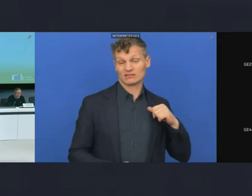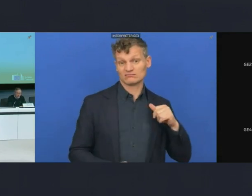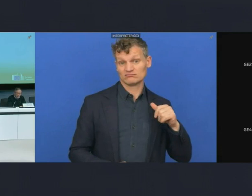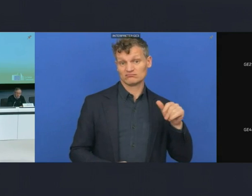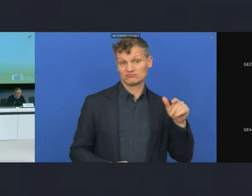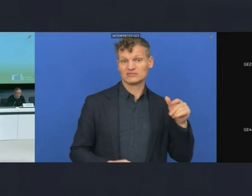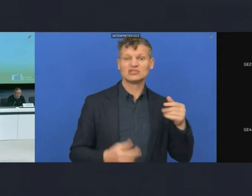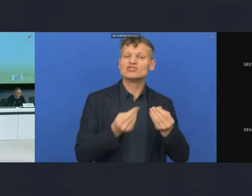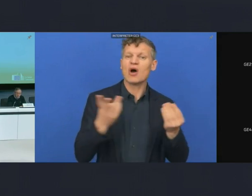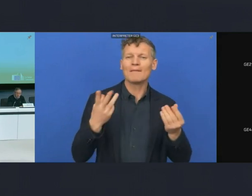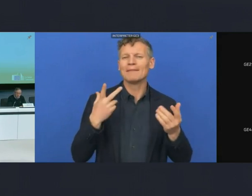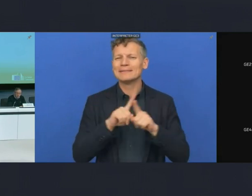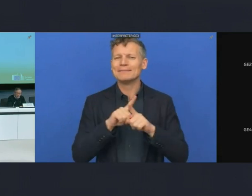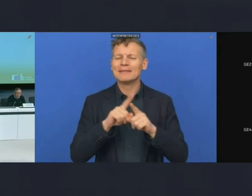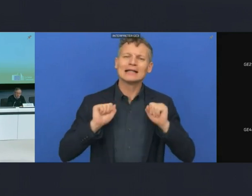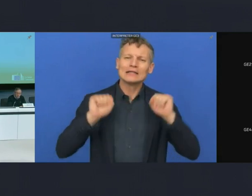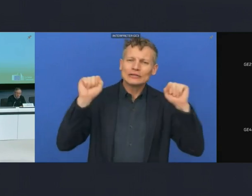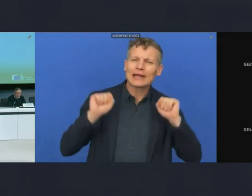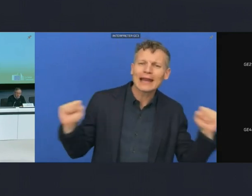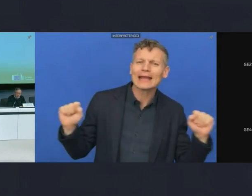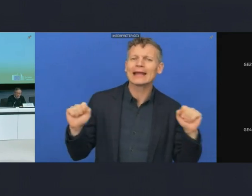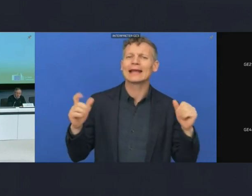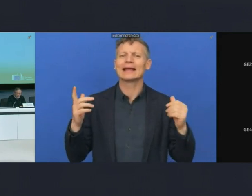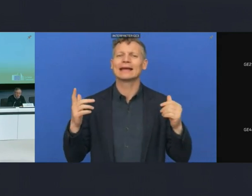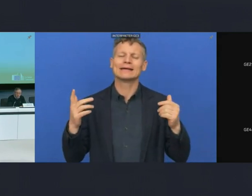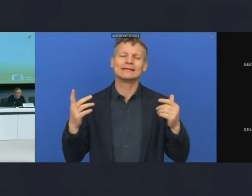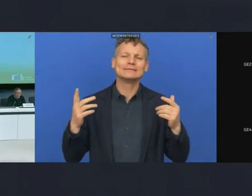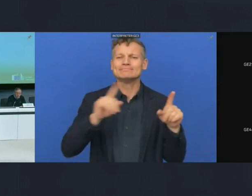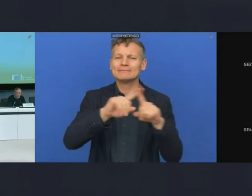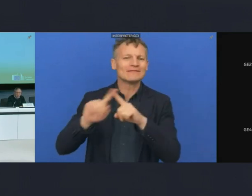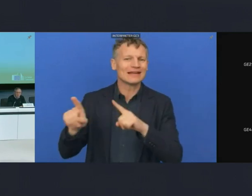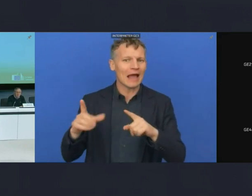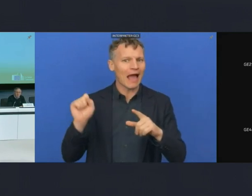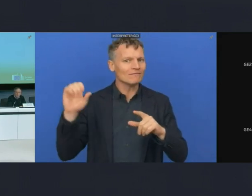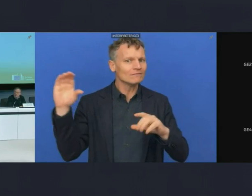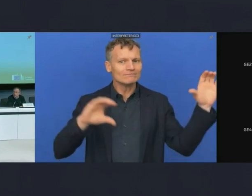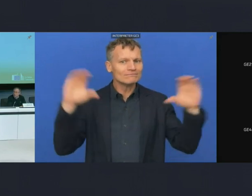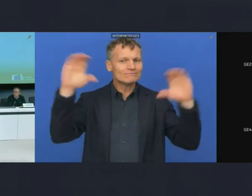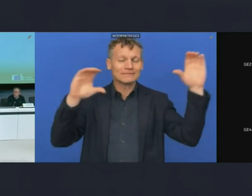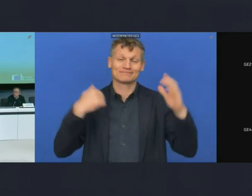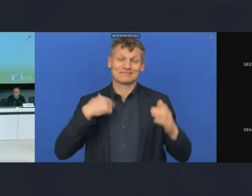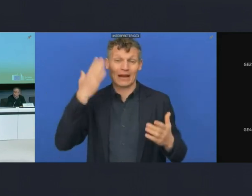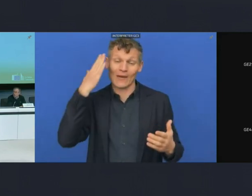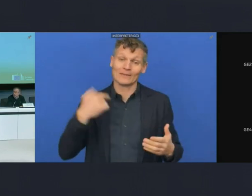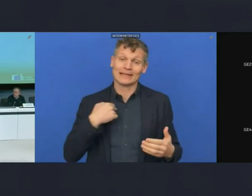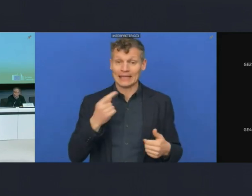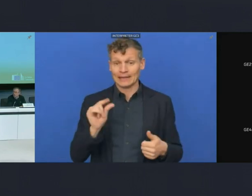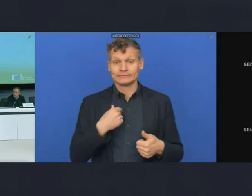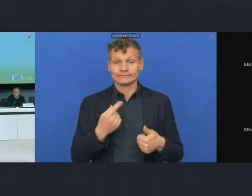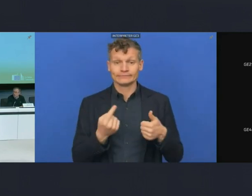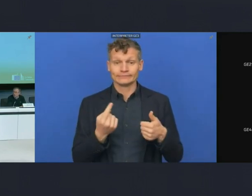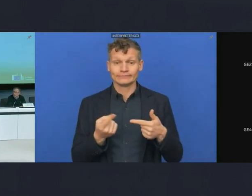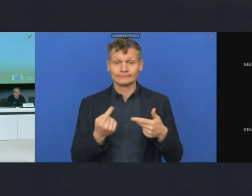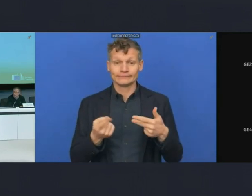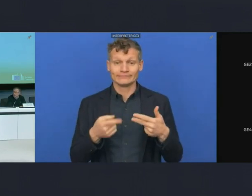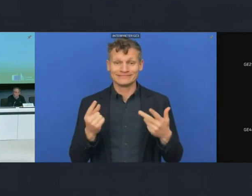gyms, for example, so they are not covered by these. I know my answer is a bit boring, since governance motivation is